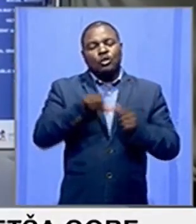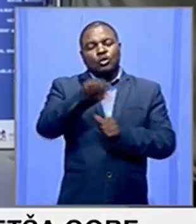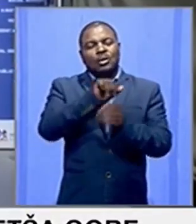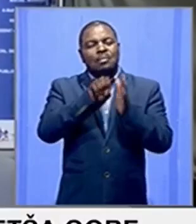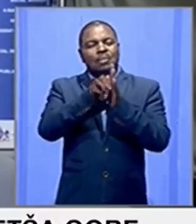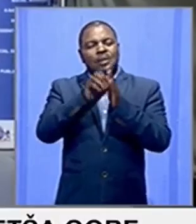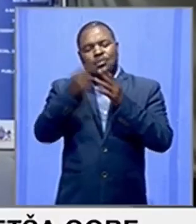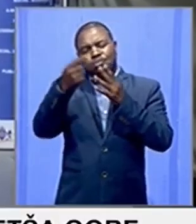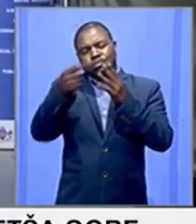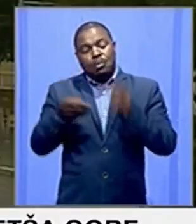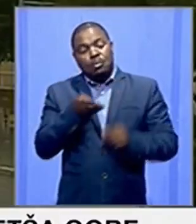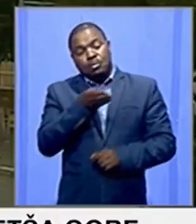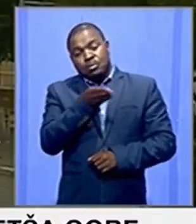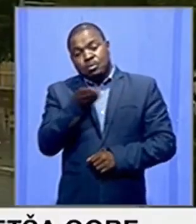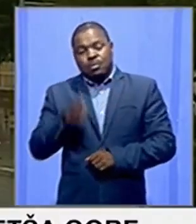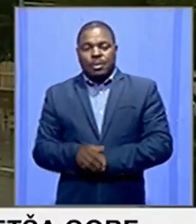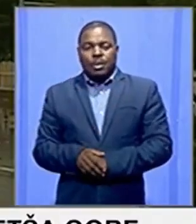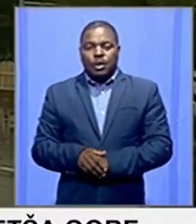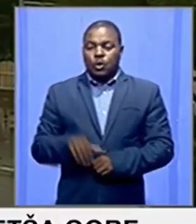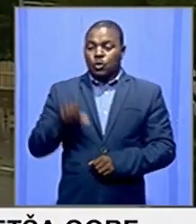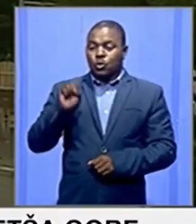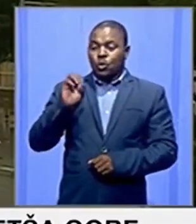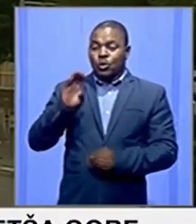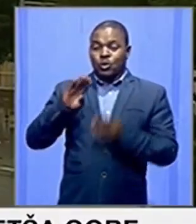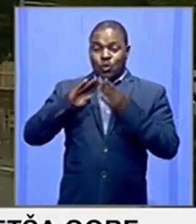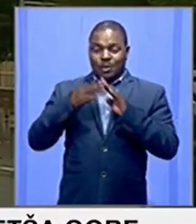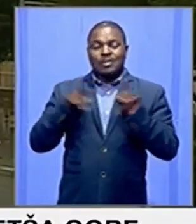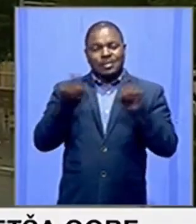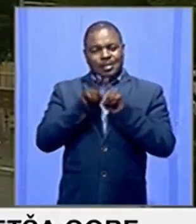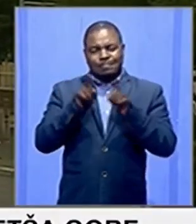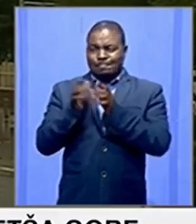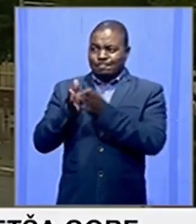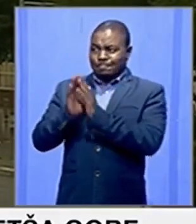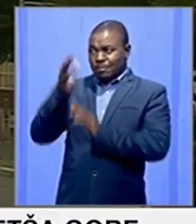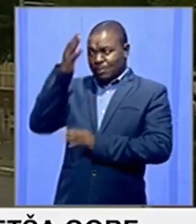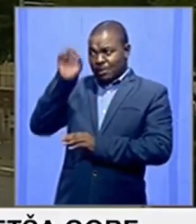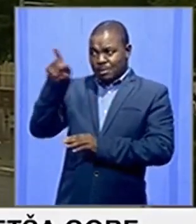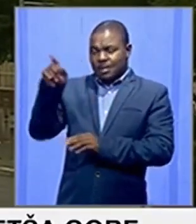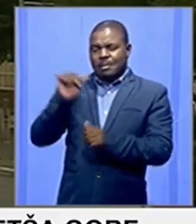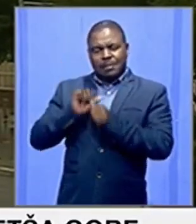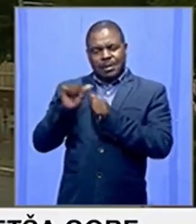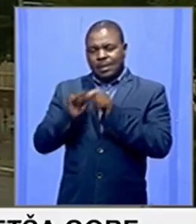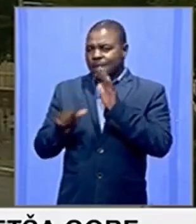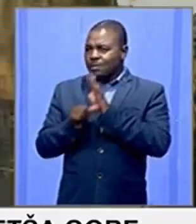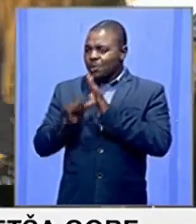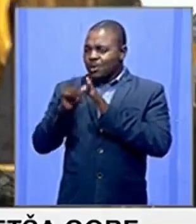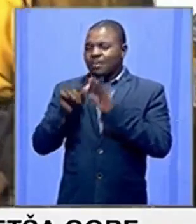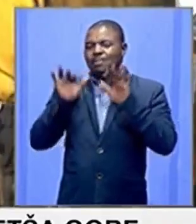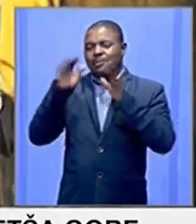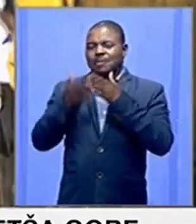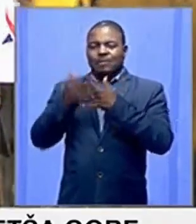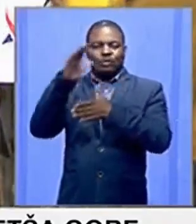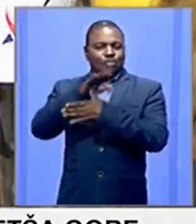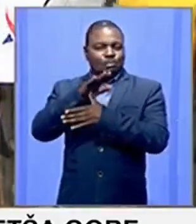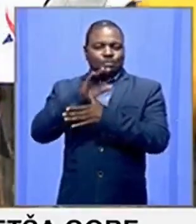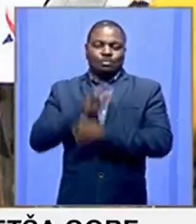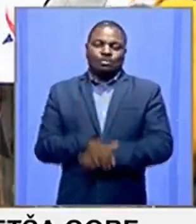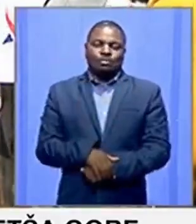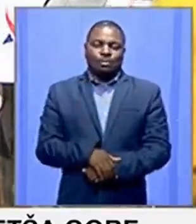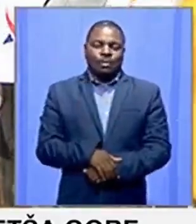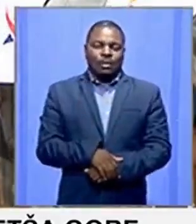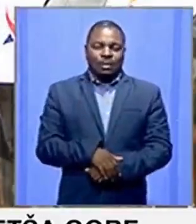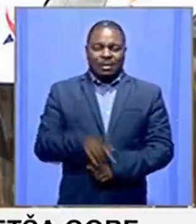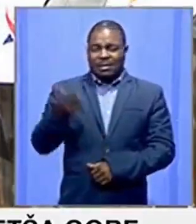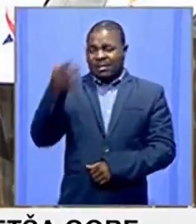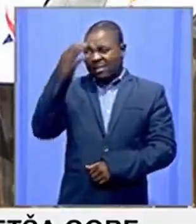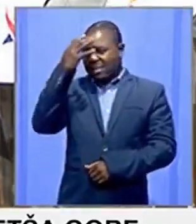fapafapana gareng ka tše dingwe. Badudi ba Soweto le bona ba ipiletša go mmušo go pea batho pele. We feel like the government